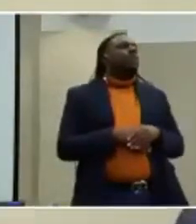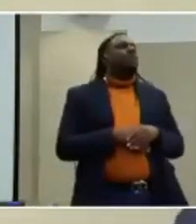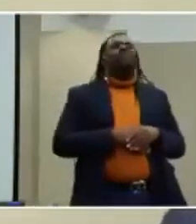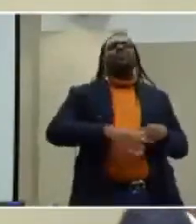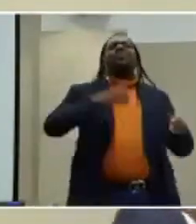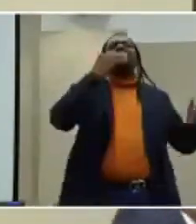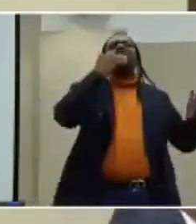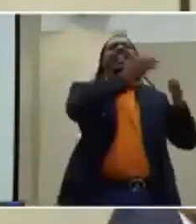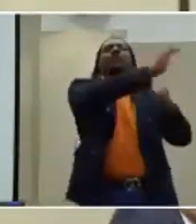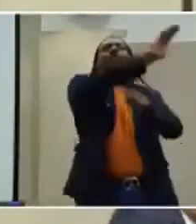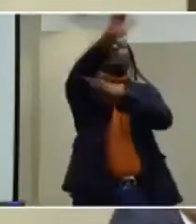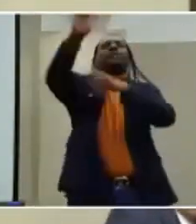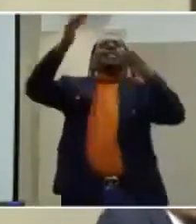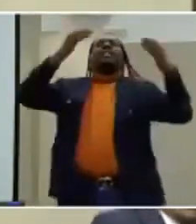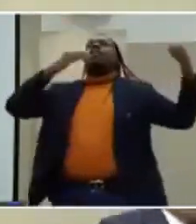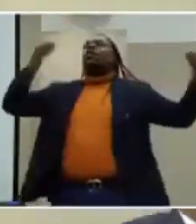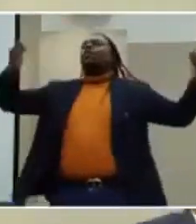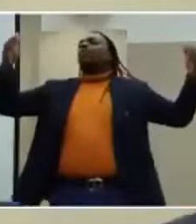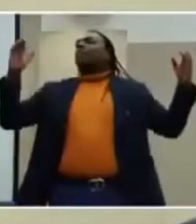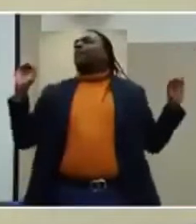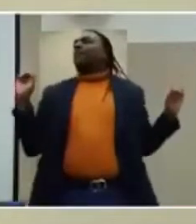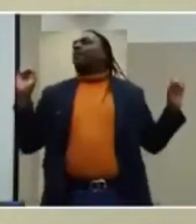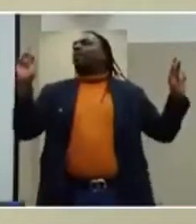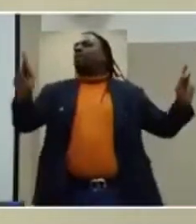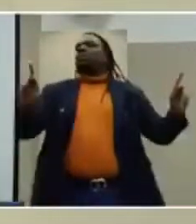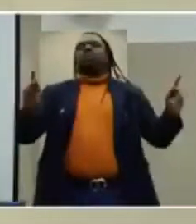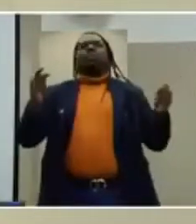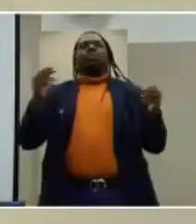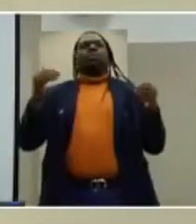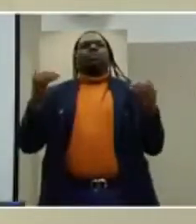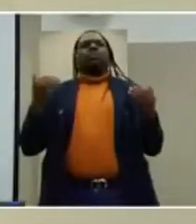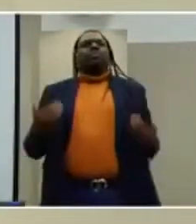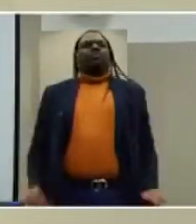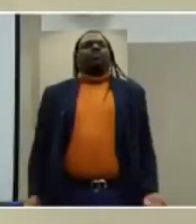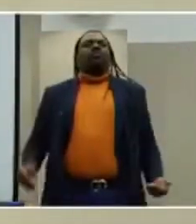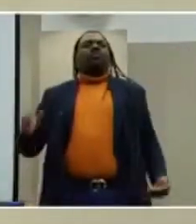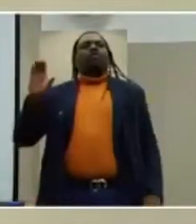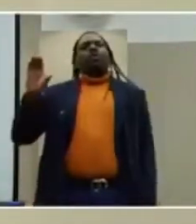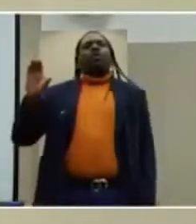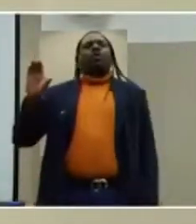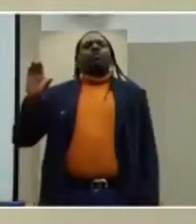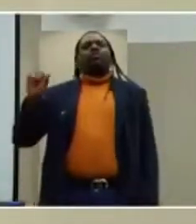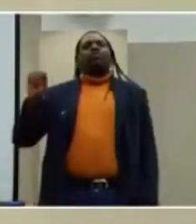Good afternoon, and thank you for this opportunity. I'm Carlton Walker, and I serve as the